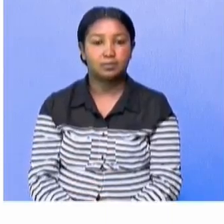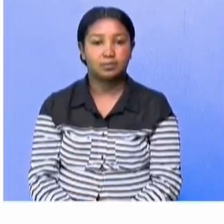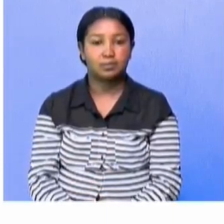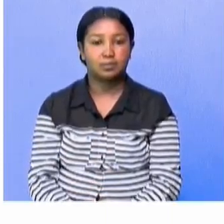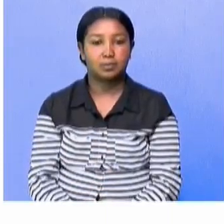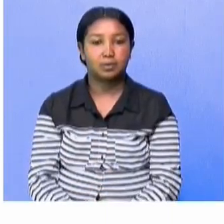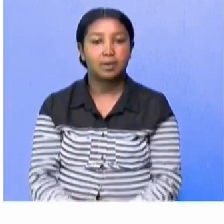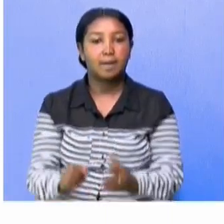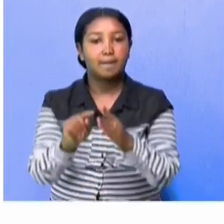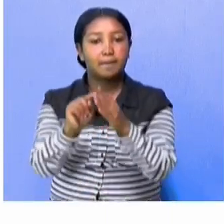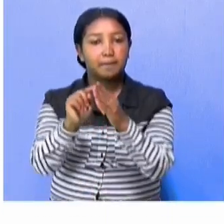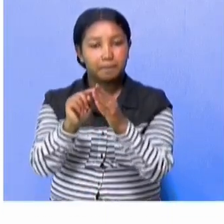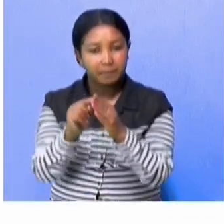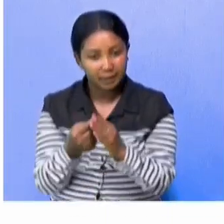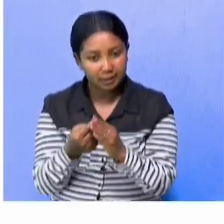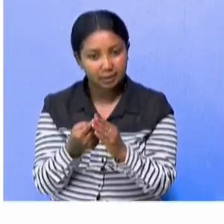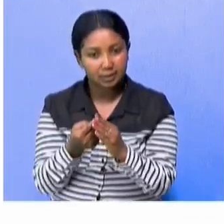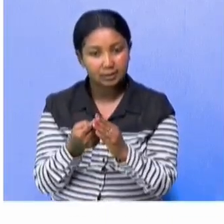begin